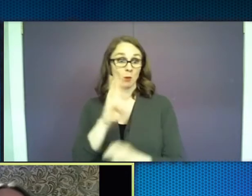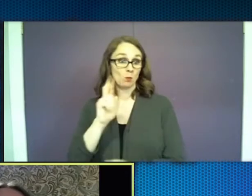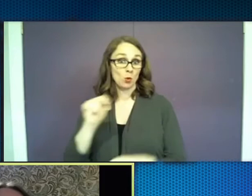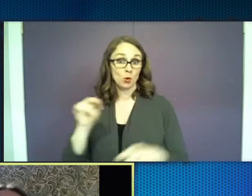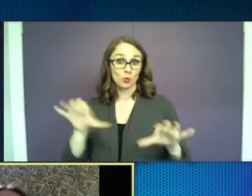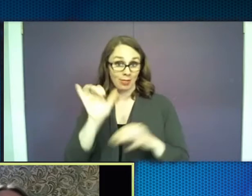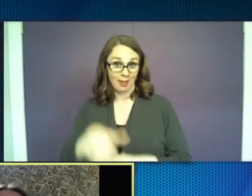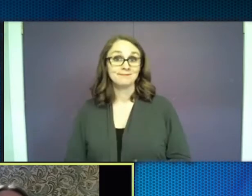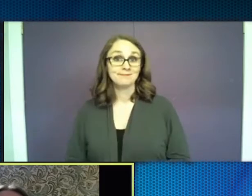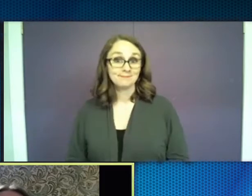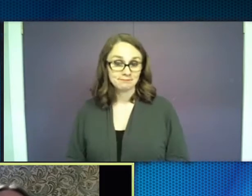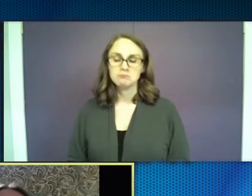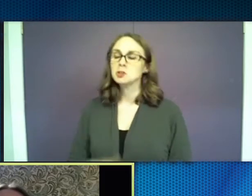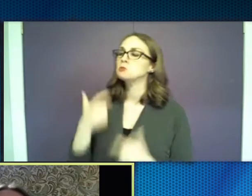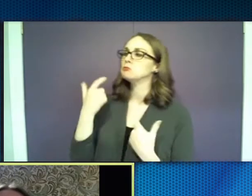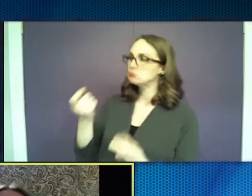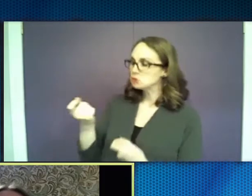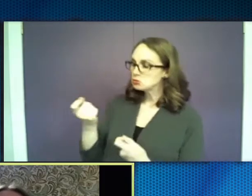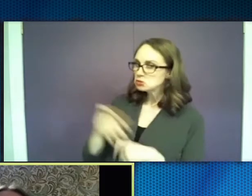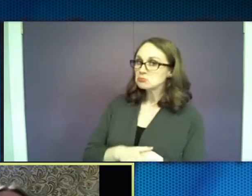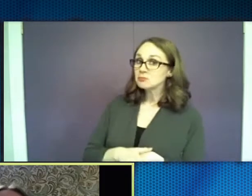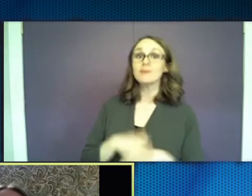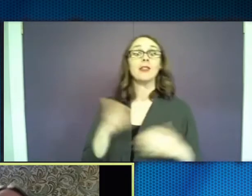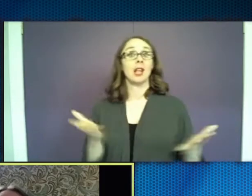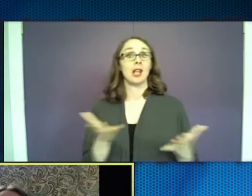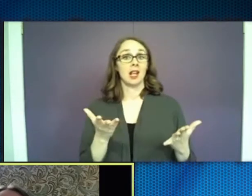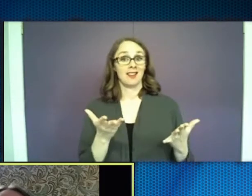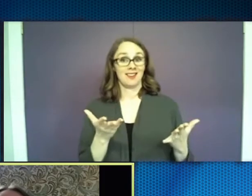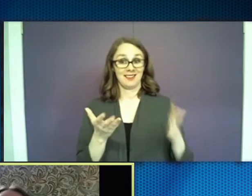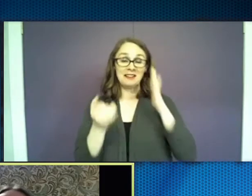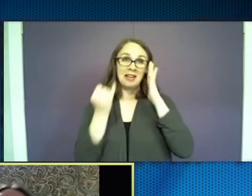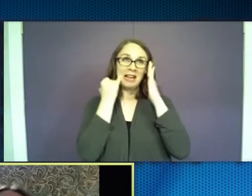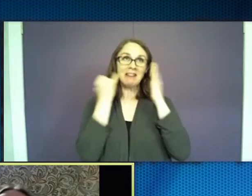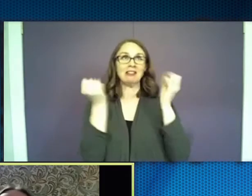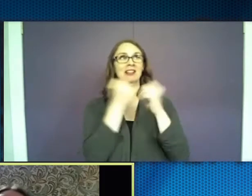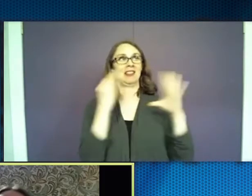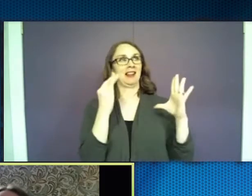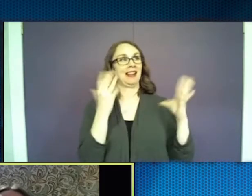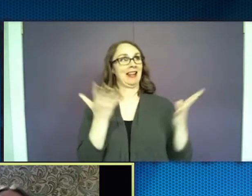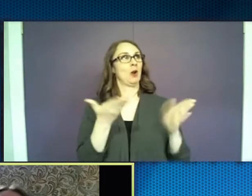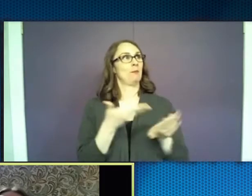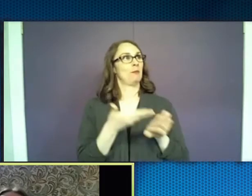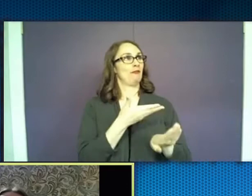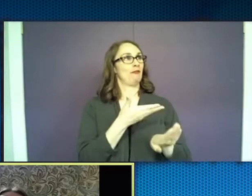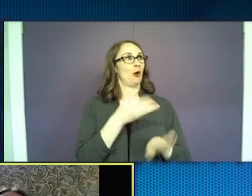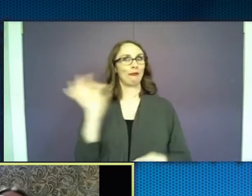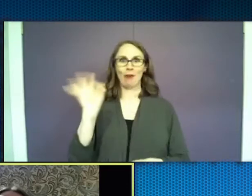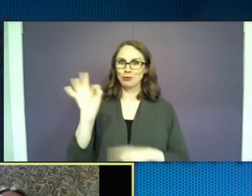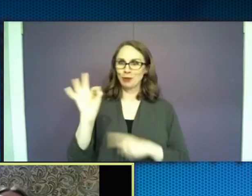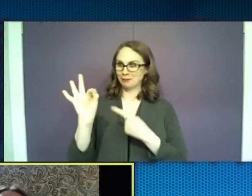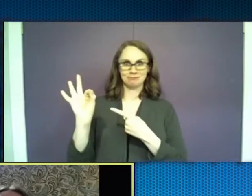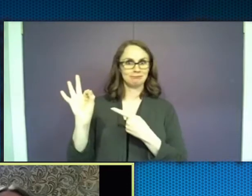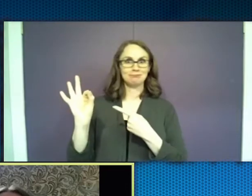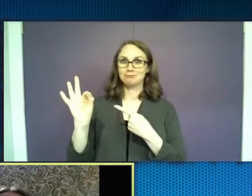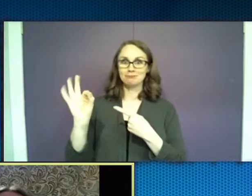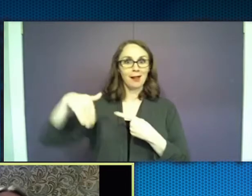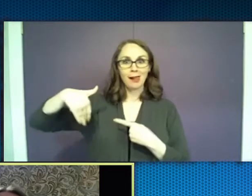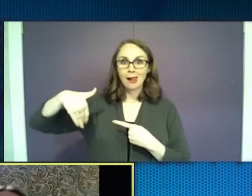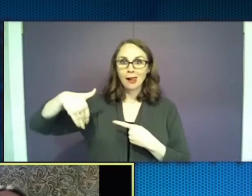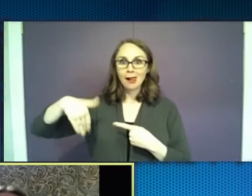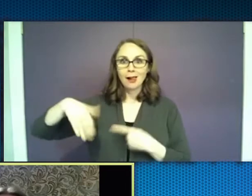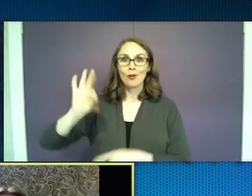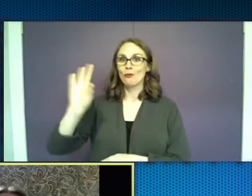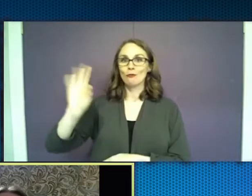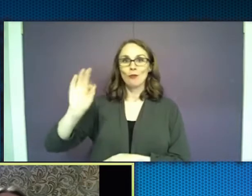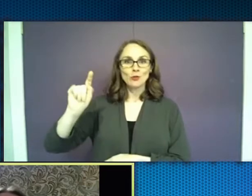did. Interesting. They were here, if you think about it, they were here before there was a Frederick. There was no Frederick town, no